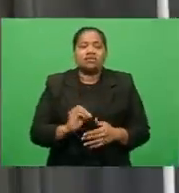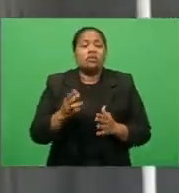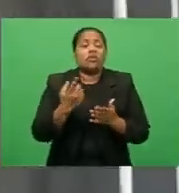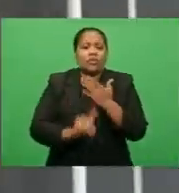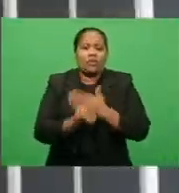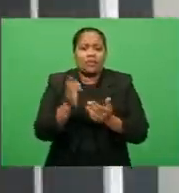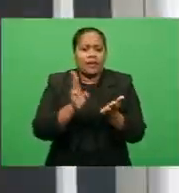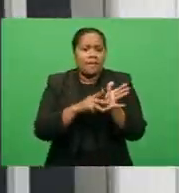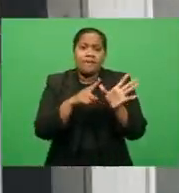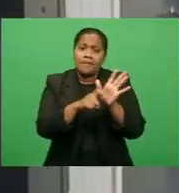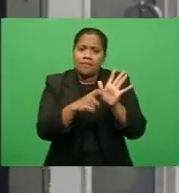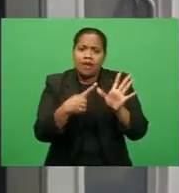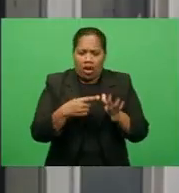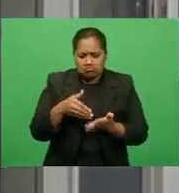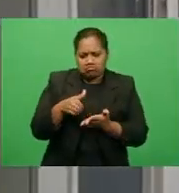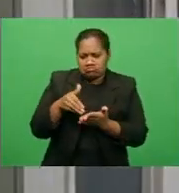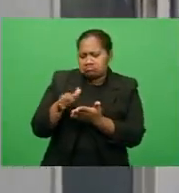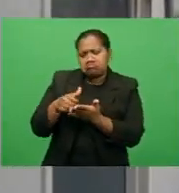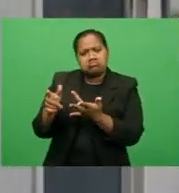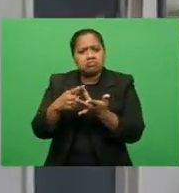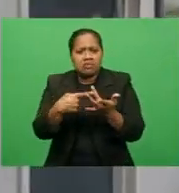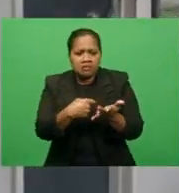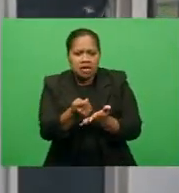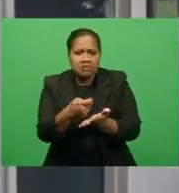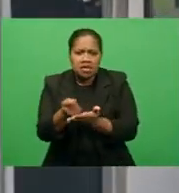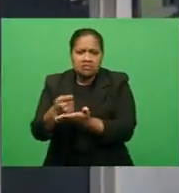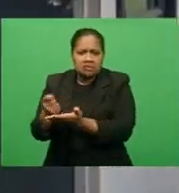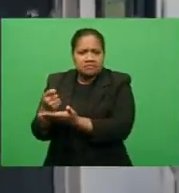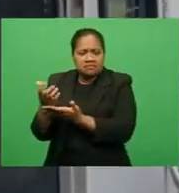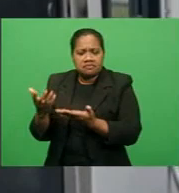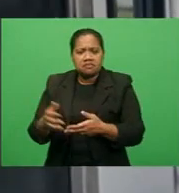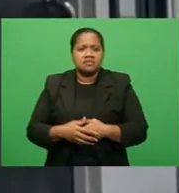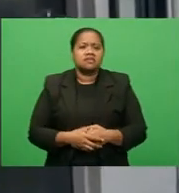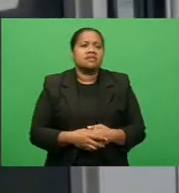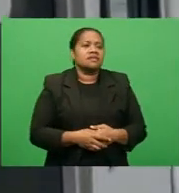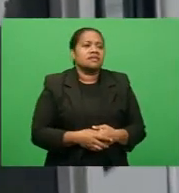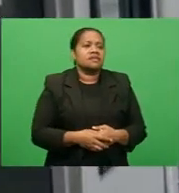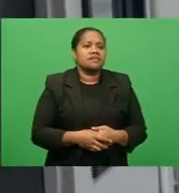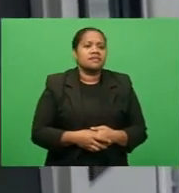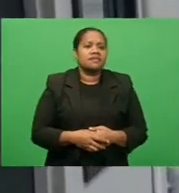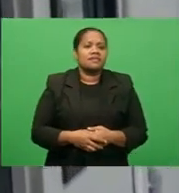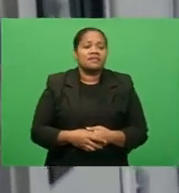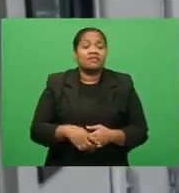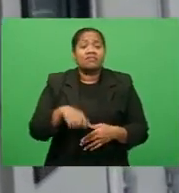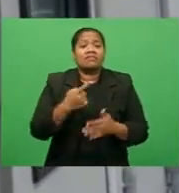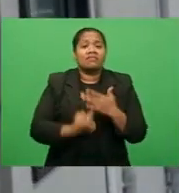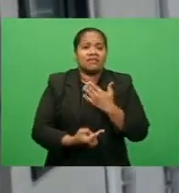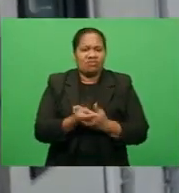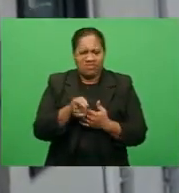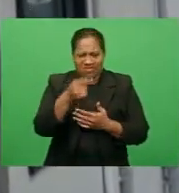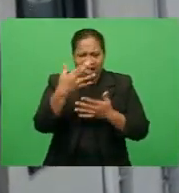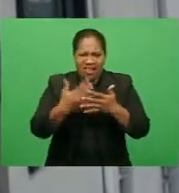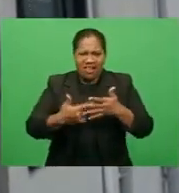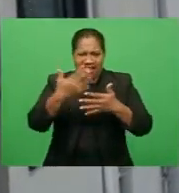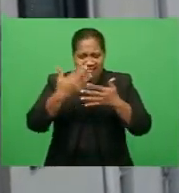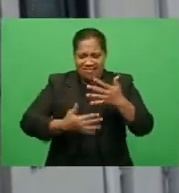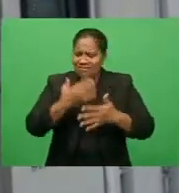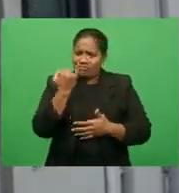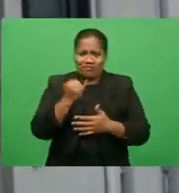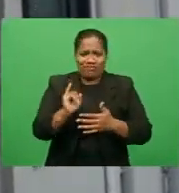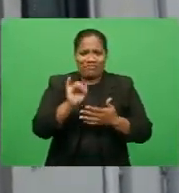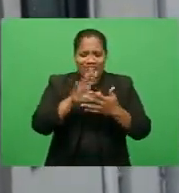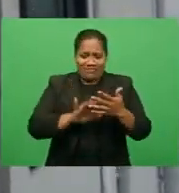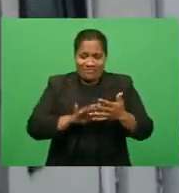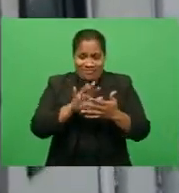further payments despite his official trip being fully funded and his per diem was wrongly calculated. The second